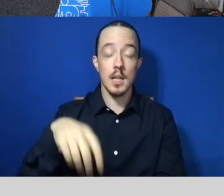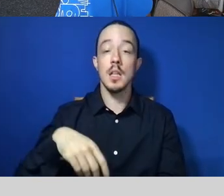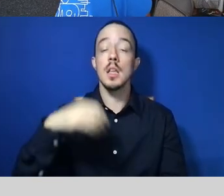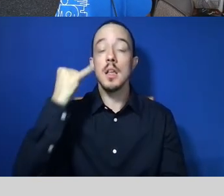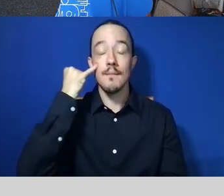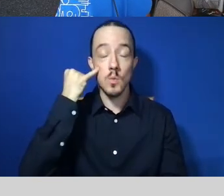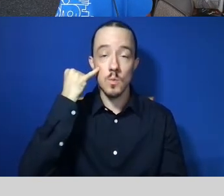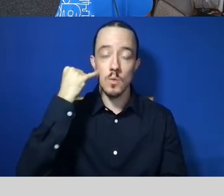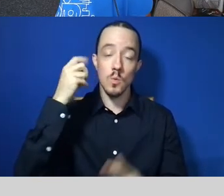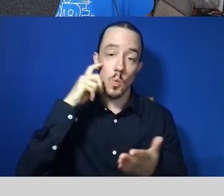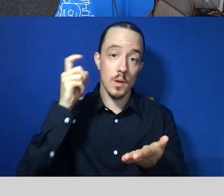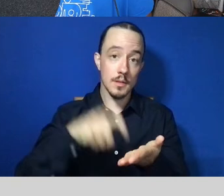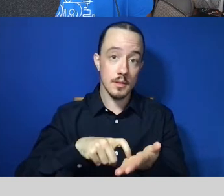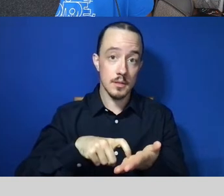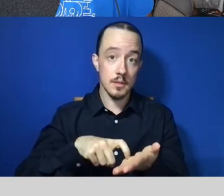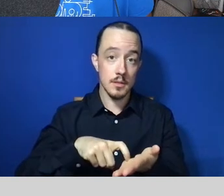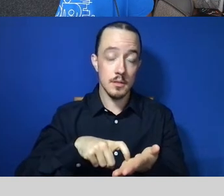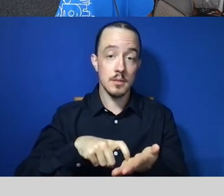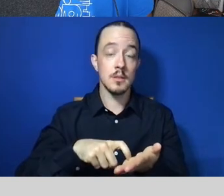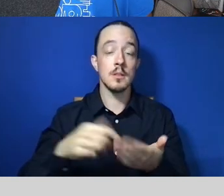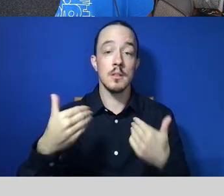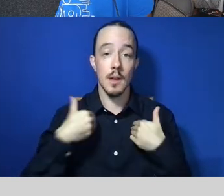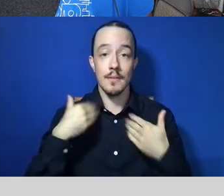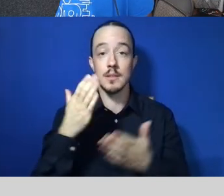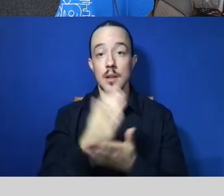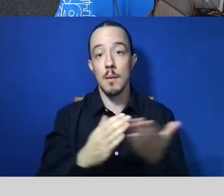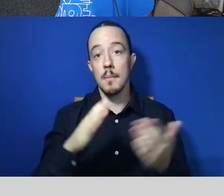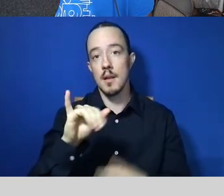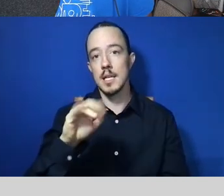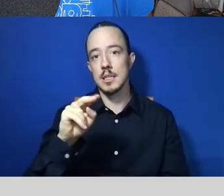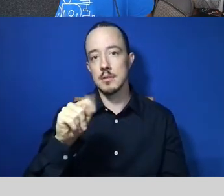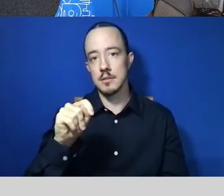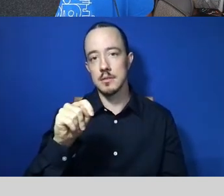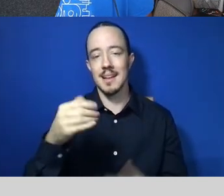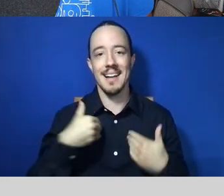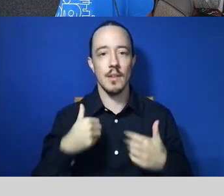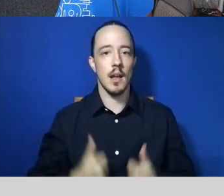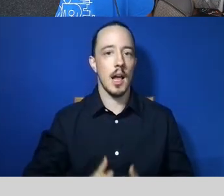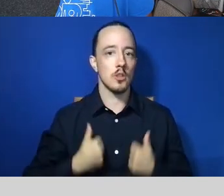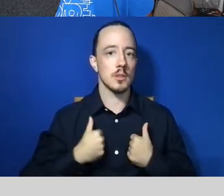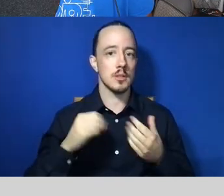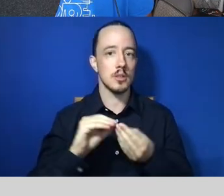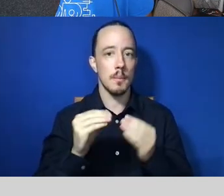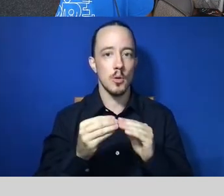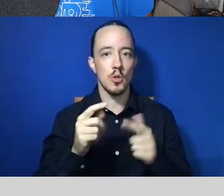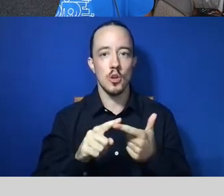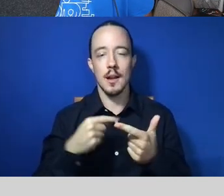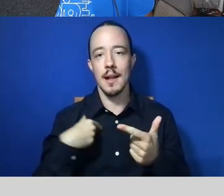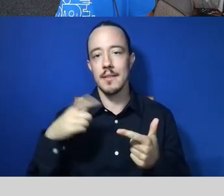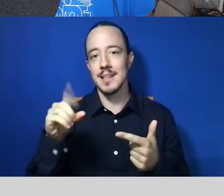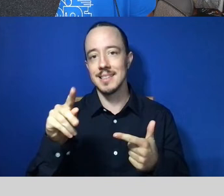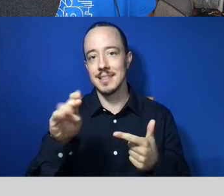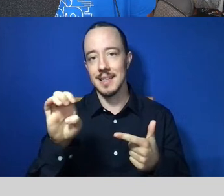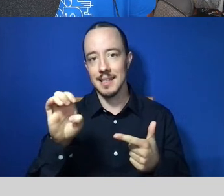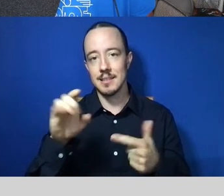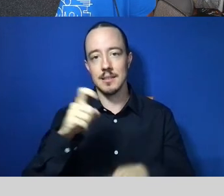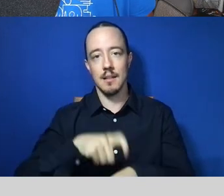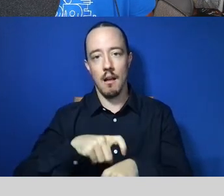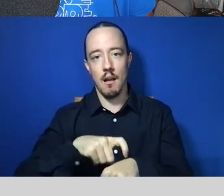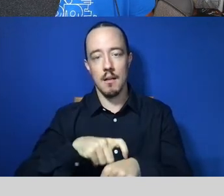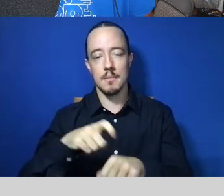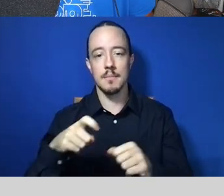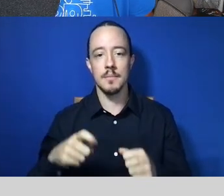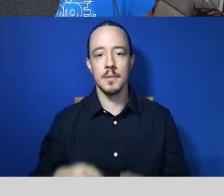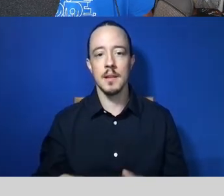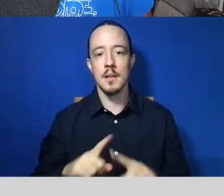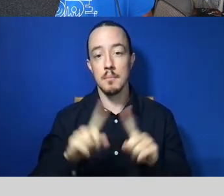type overrides, if you notice here, you actually have some integers. You have address number primary, which is an integer, and then you have the date